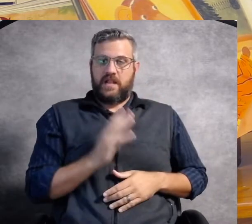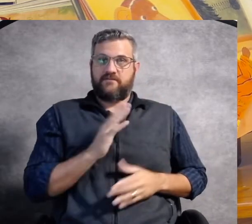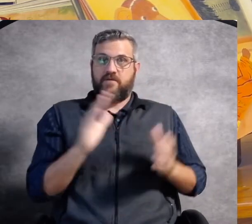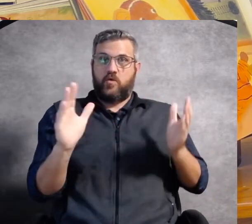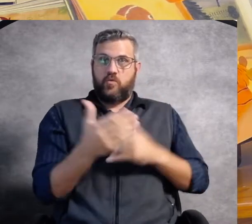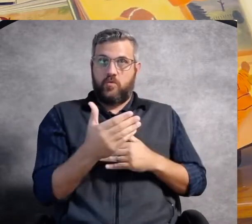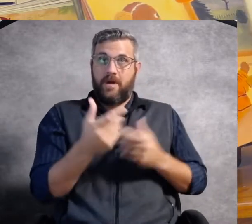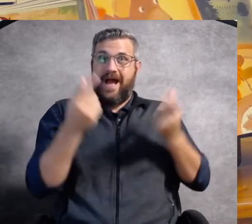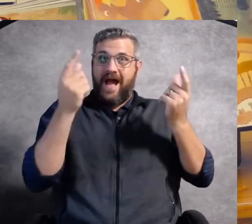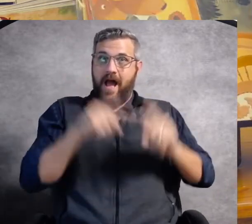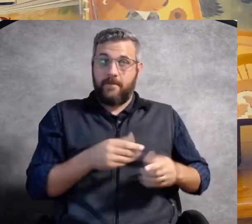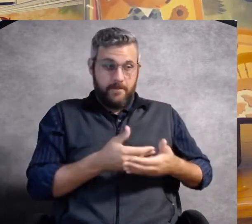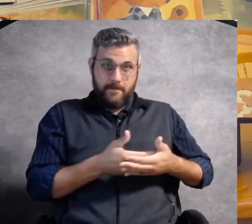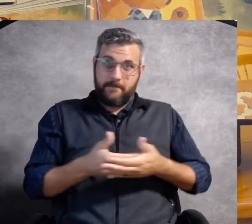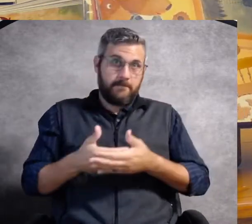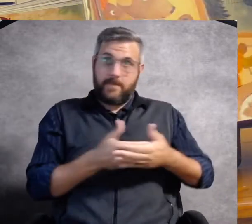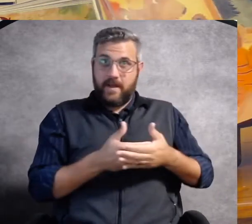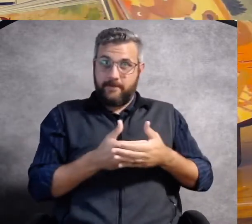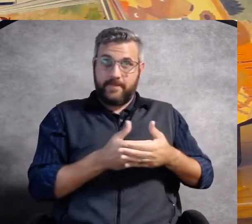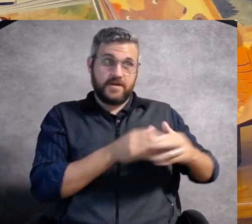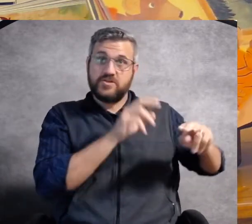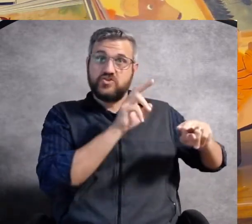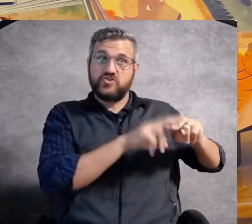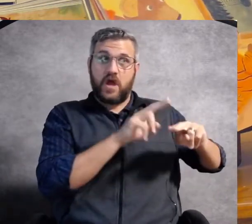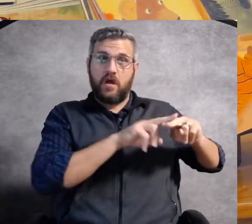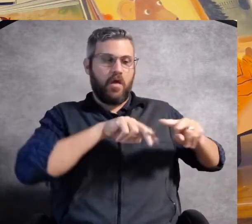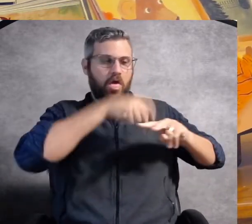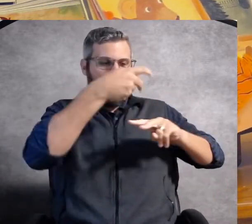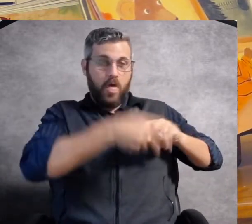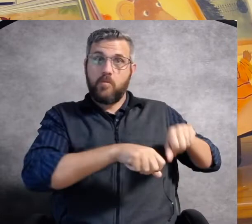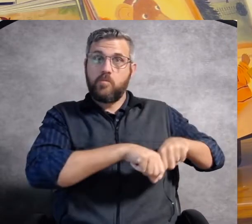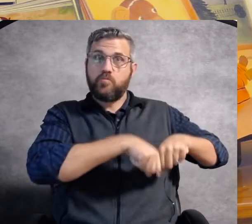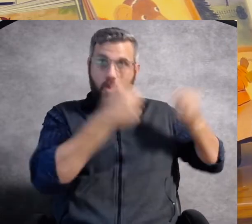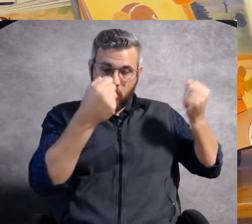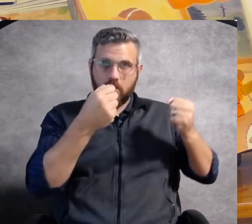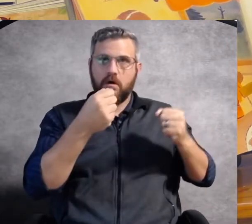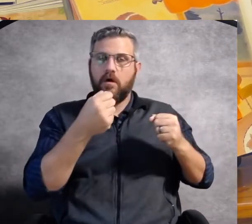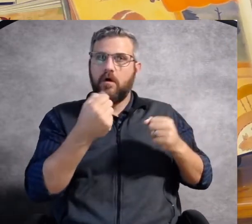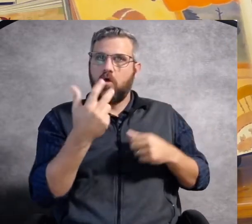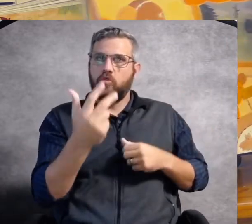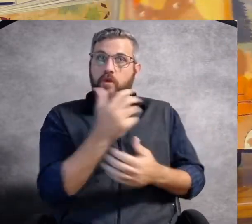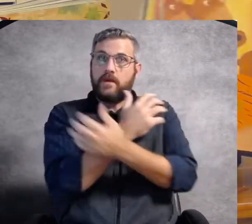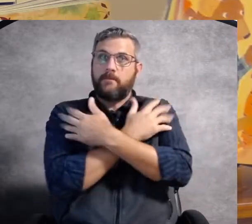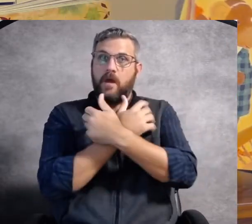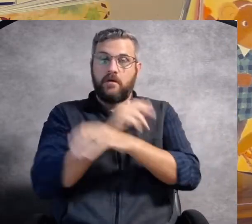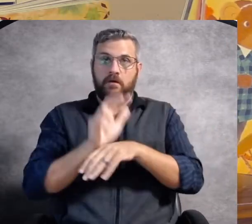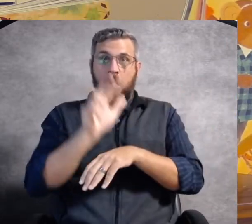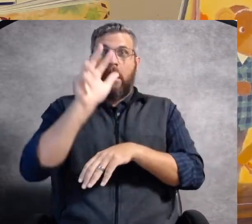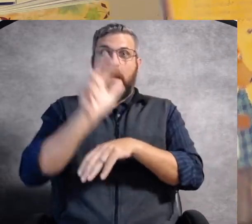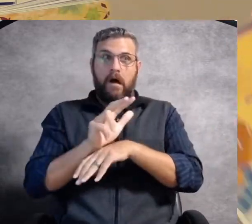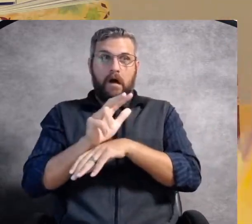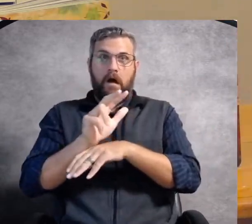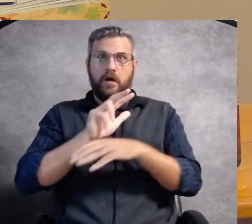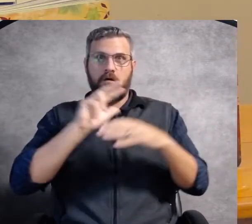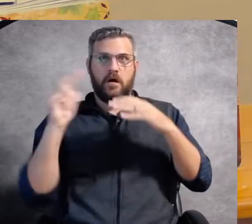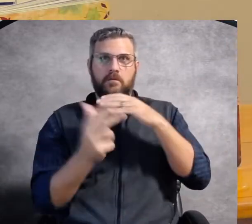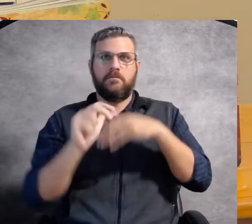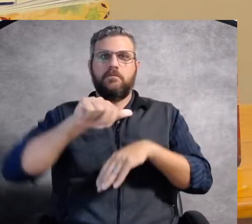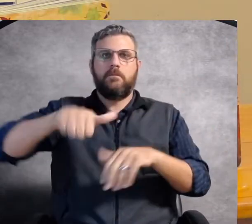tripped over a chair and broke it. The bears jumped and hid behind the